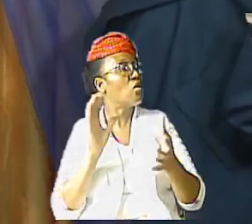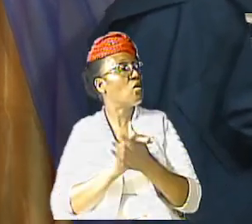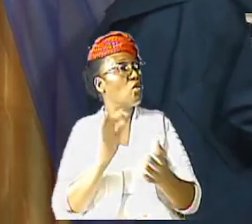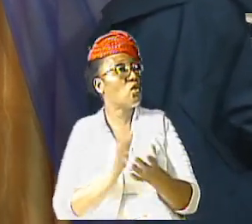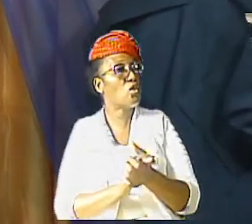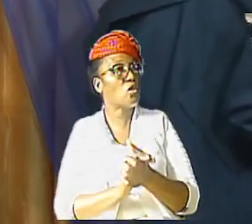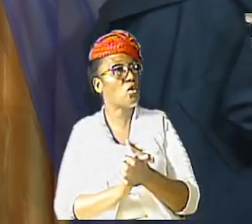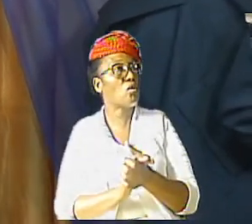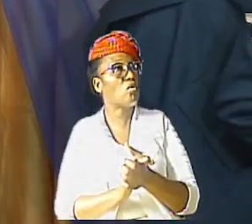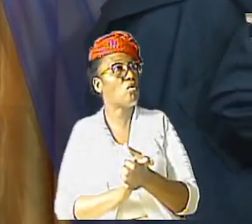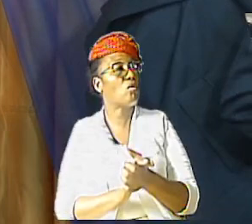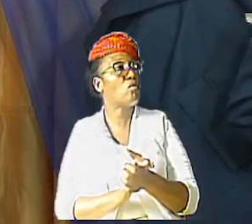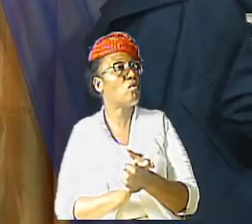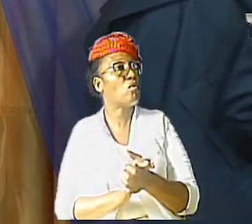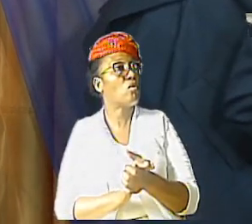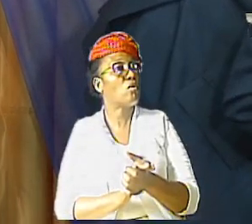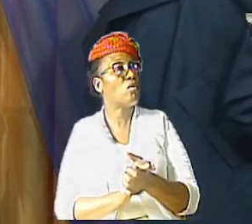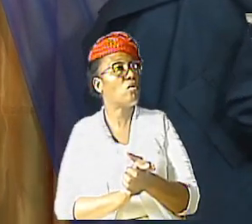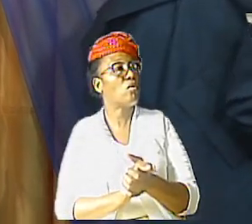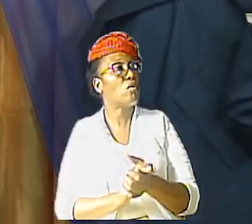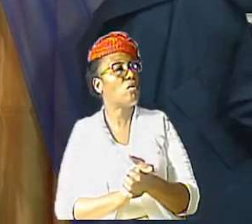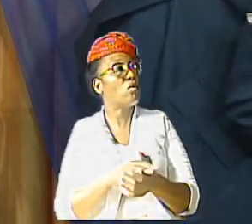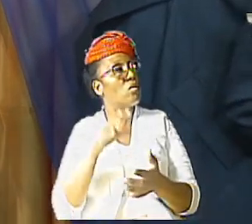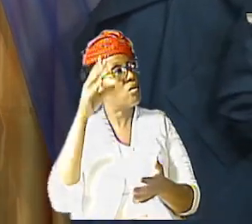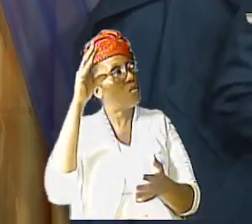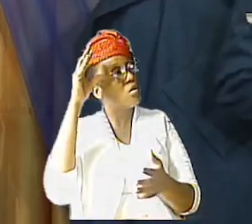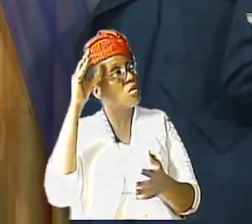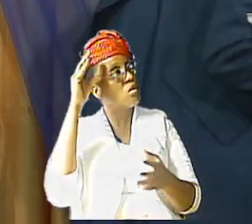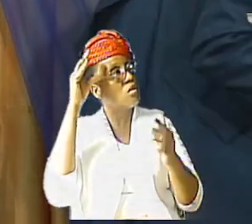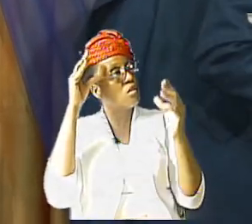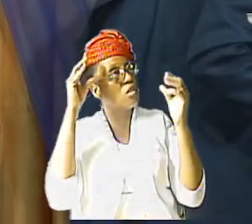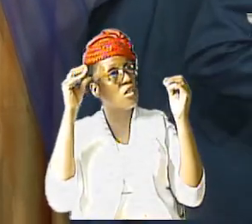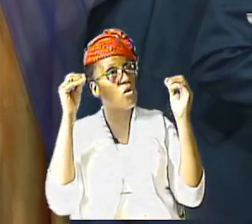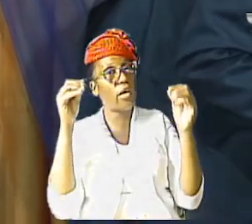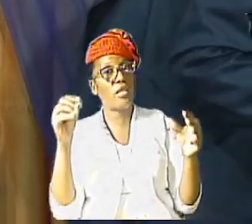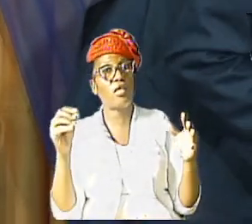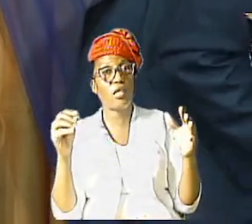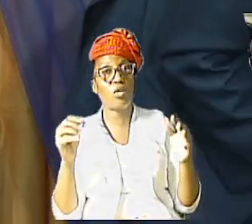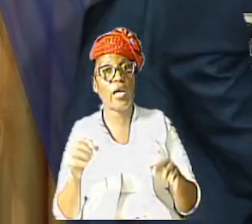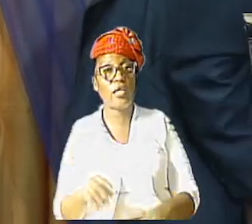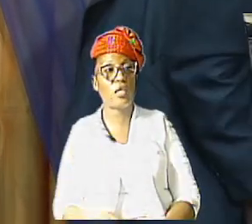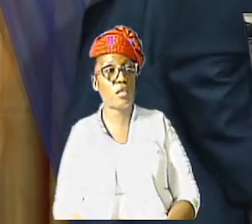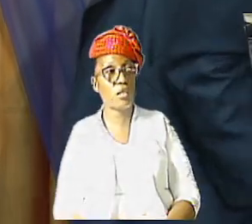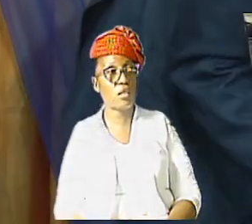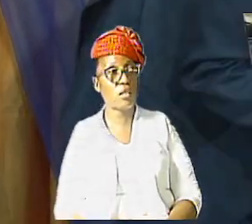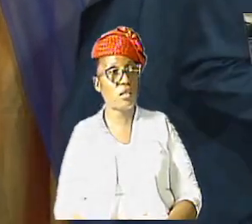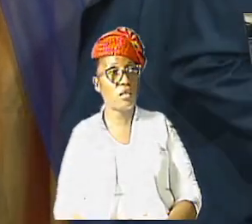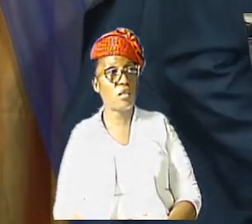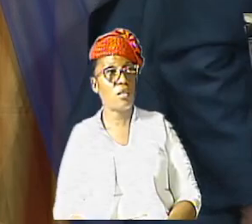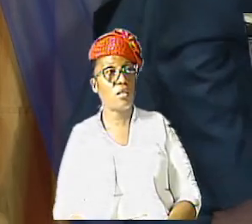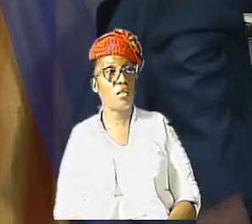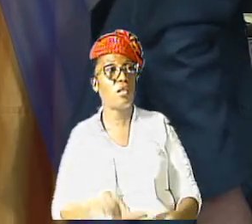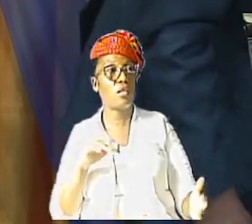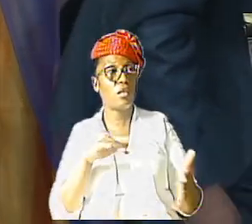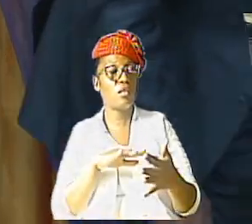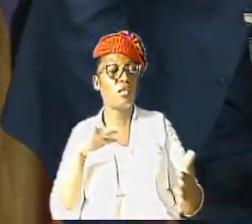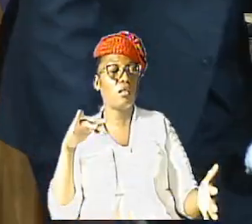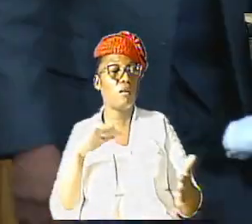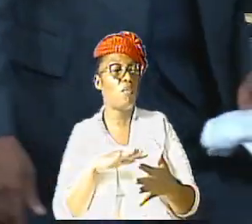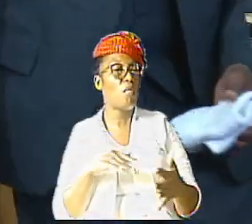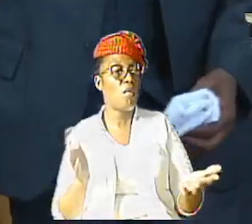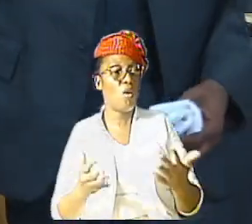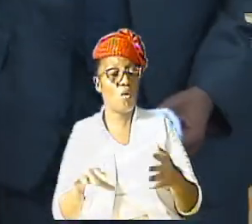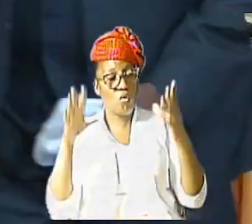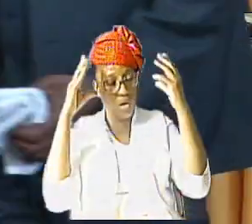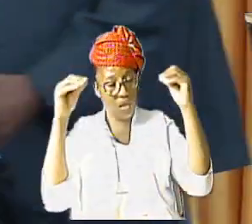mine, whether online or face-to-face. I come and say, we're teacher today. Just like when them go to school, I say, we're teacher today. What did